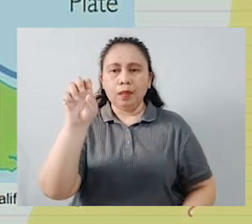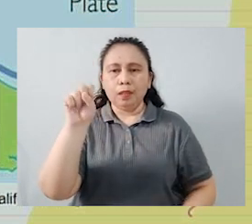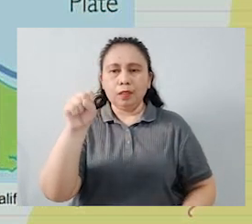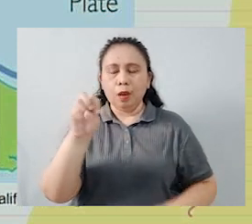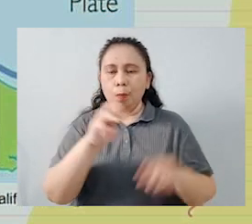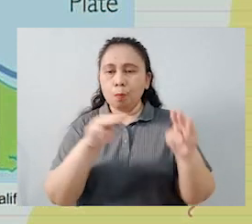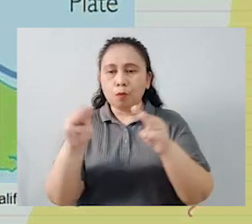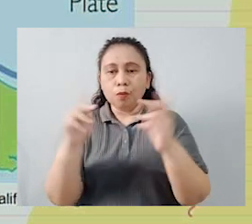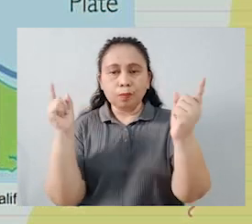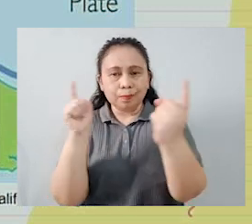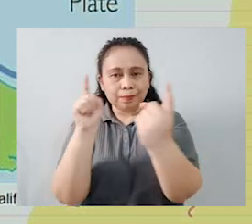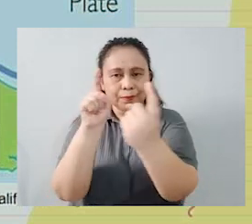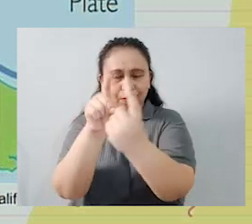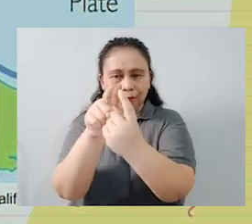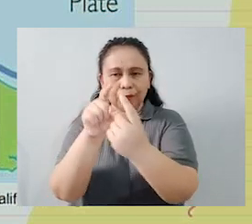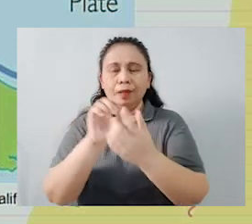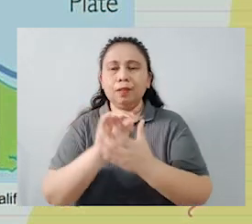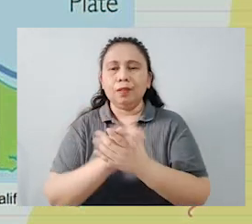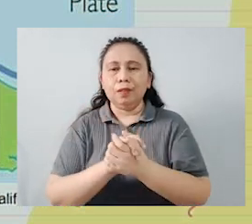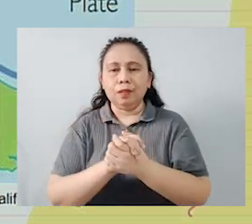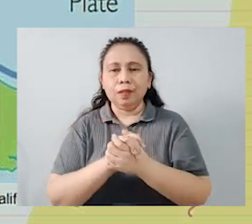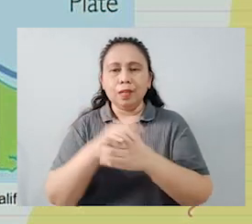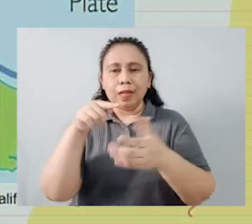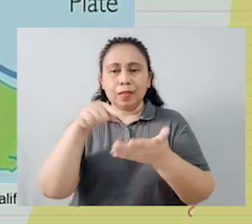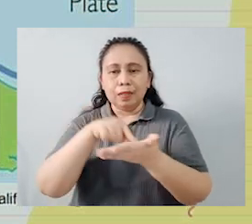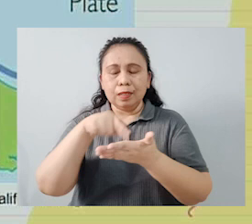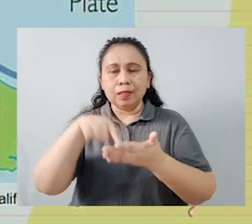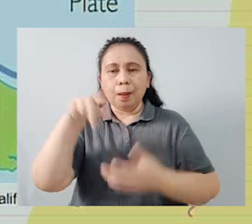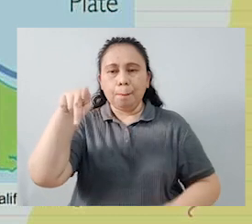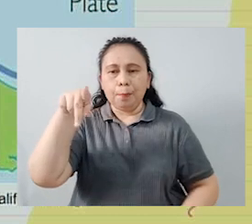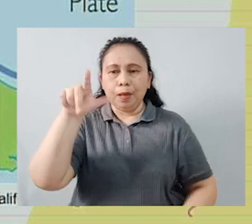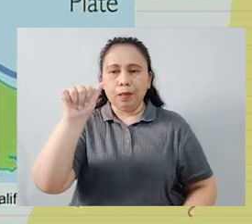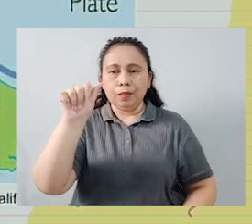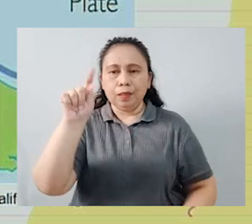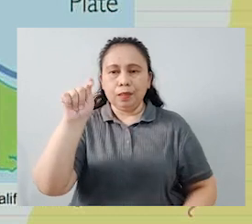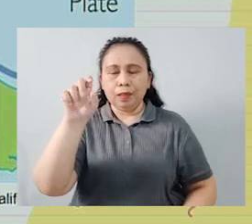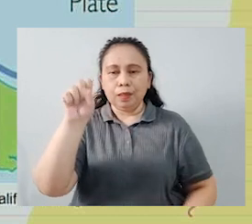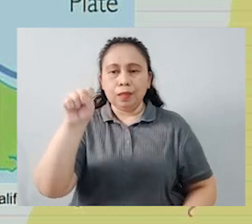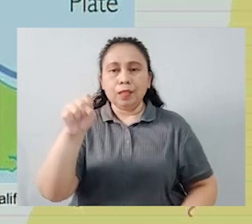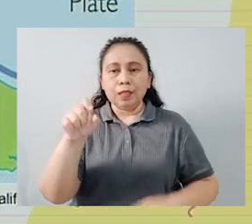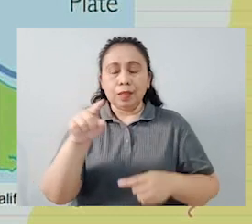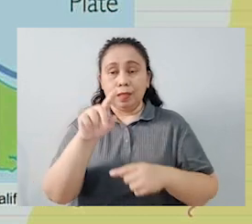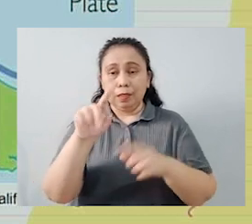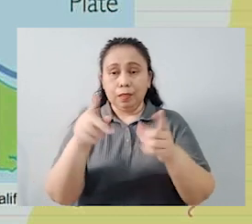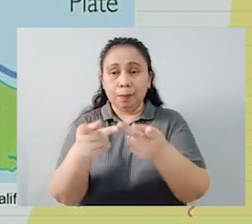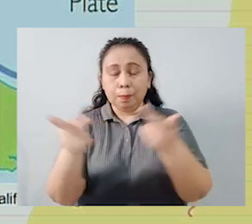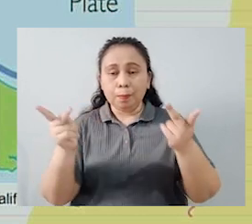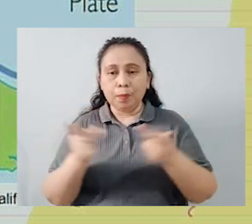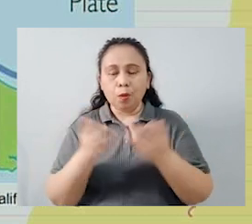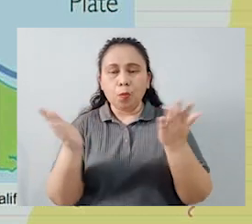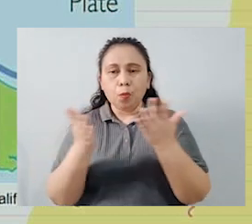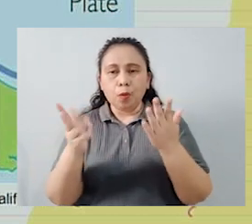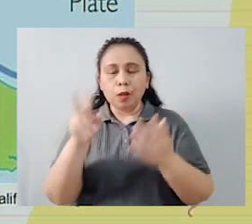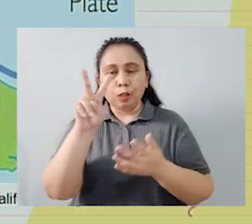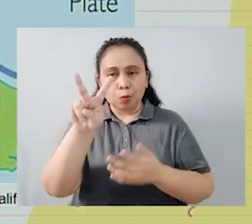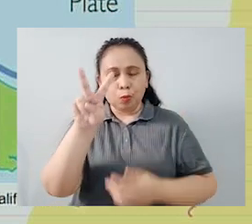other. This plate boundary is an instance of a zone where two plates collide.